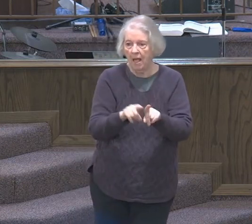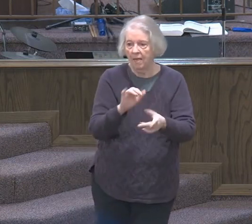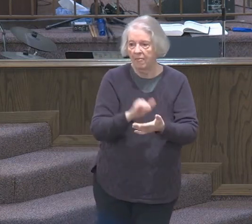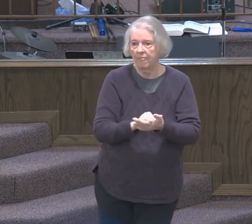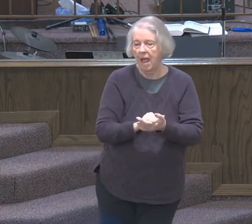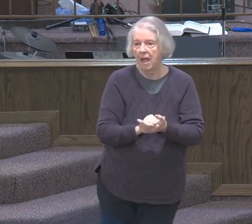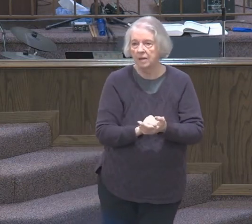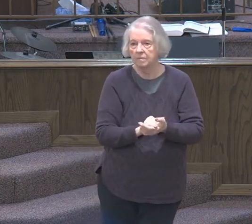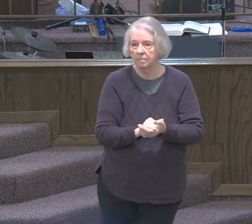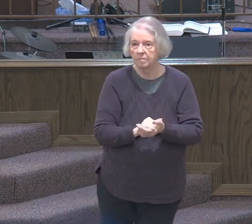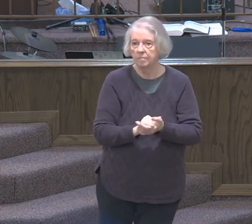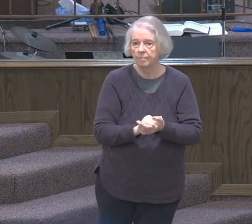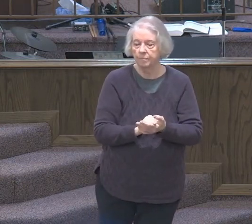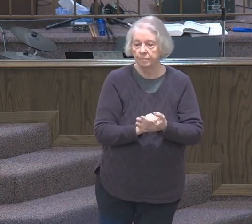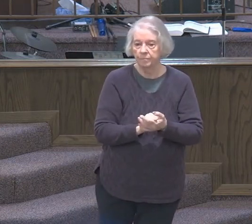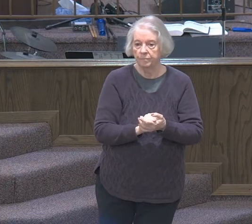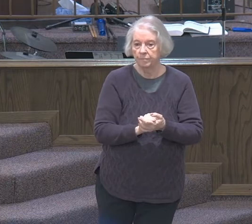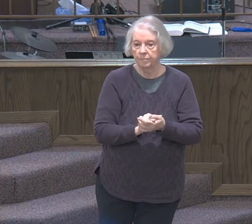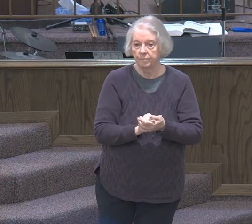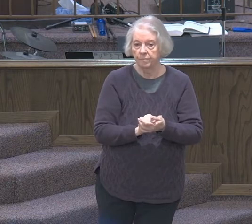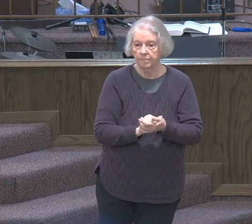or a vocal response.